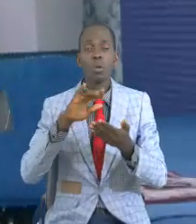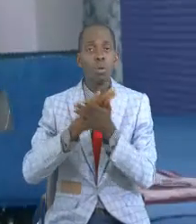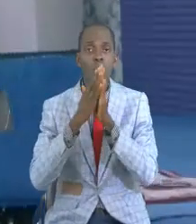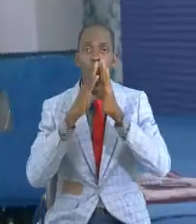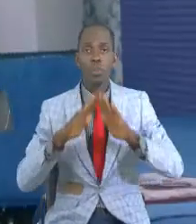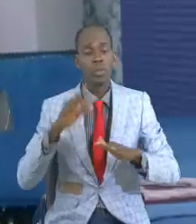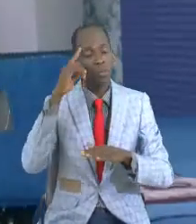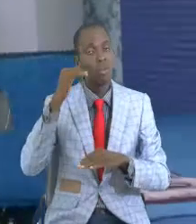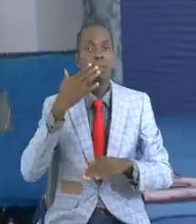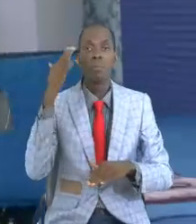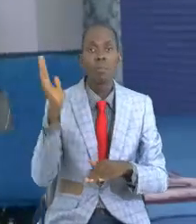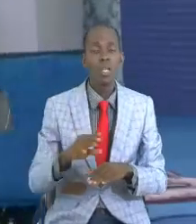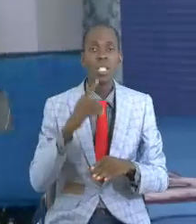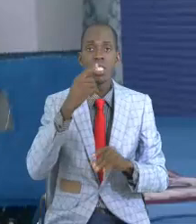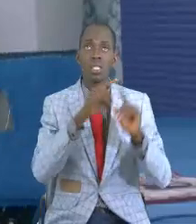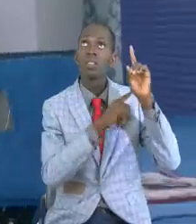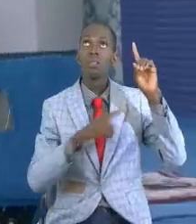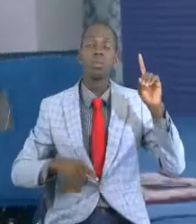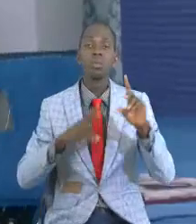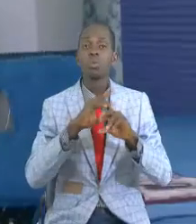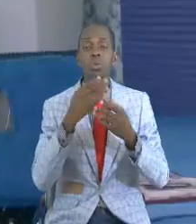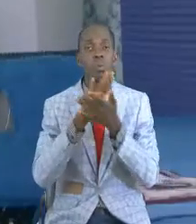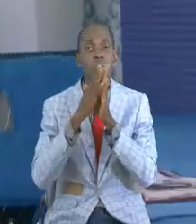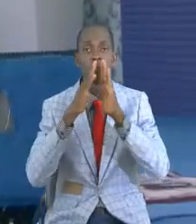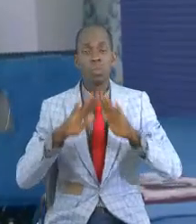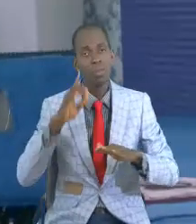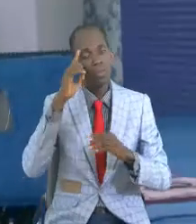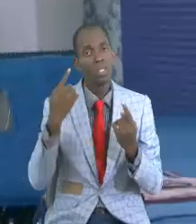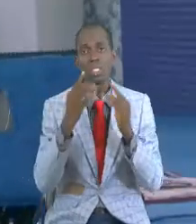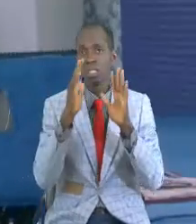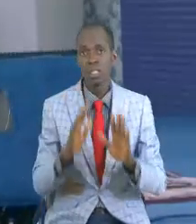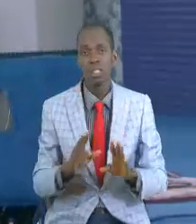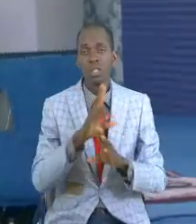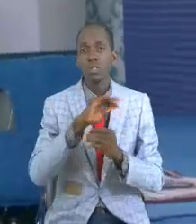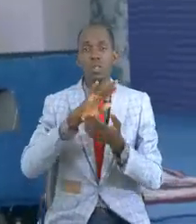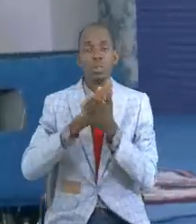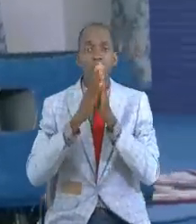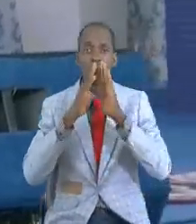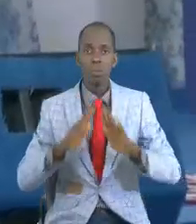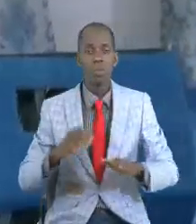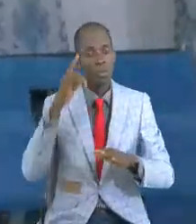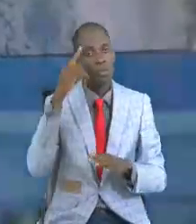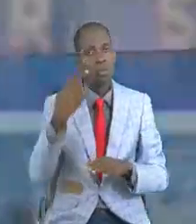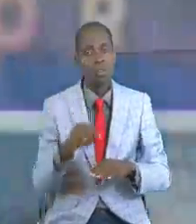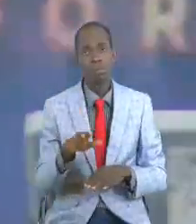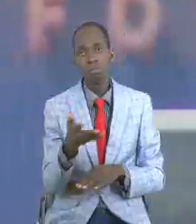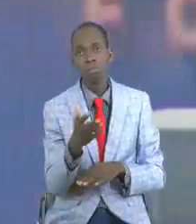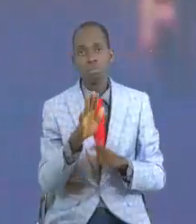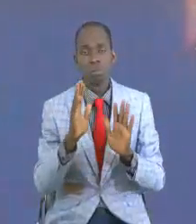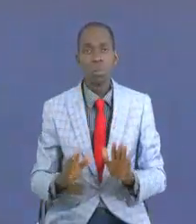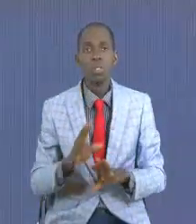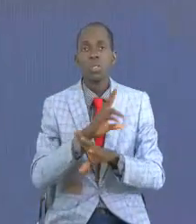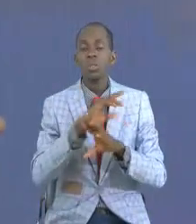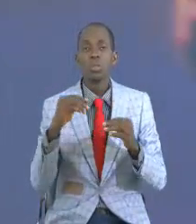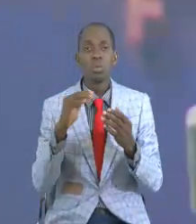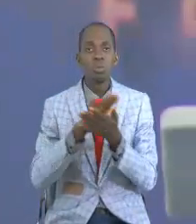the lord no peace for the sinner said the lord no peace for the compromise success the lord no peace for those